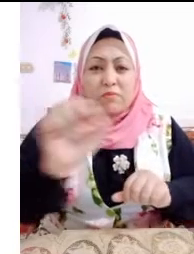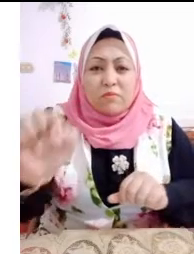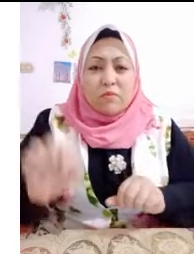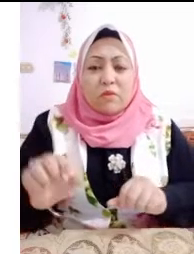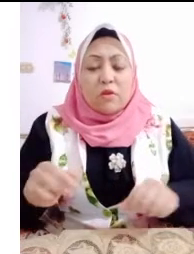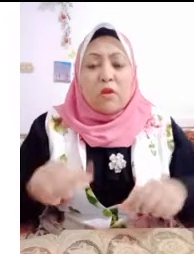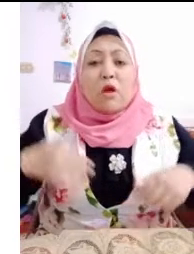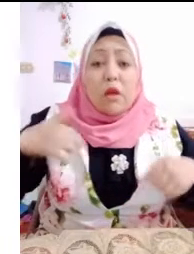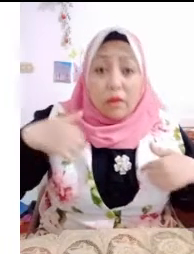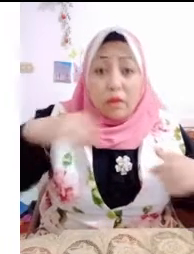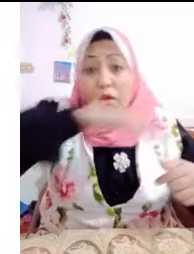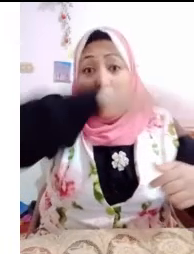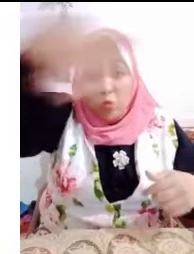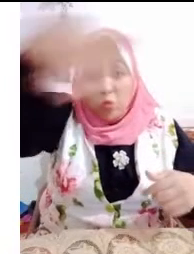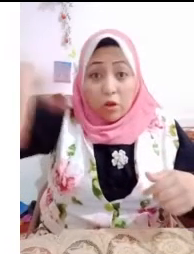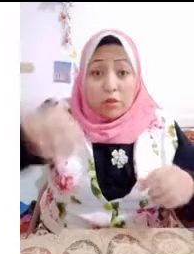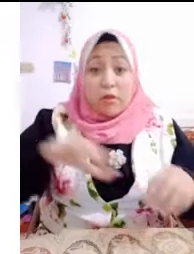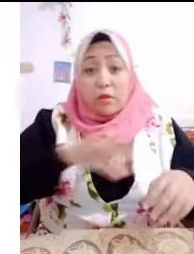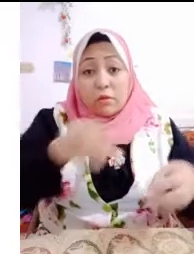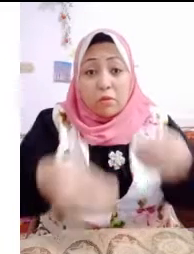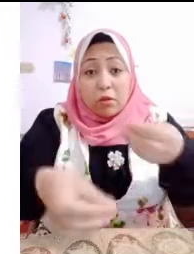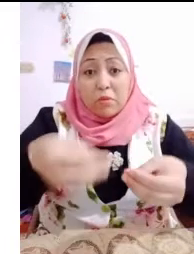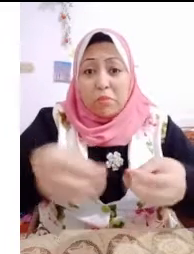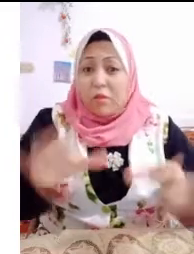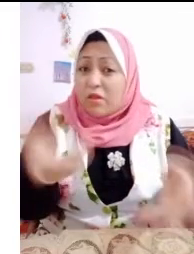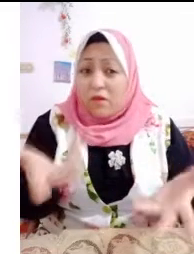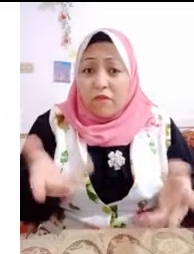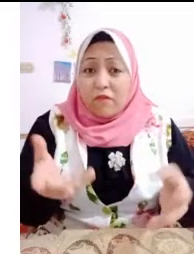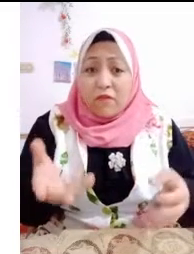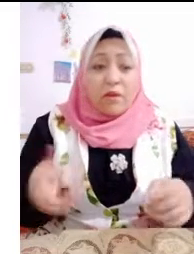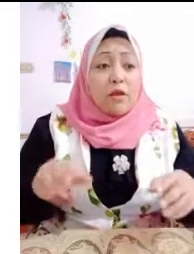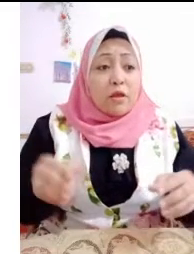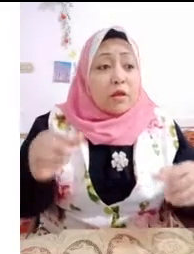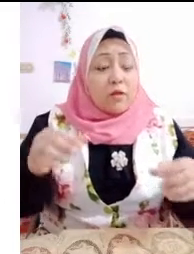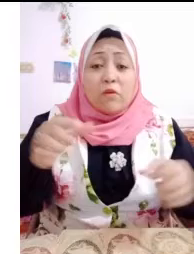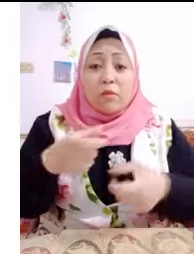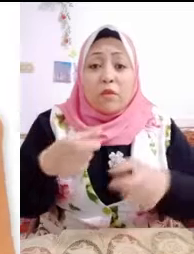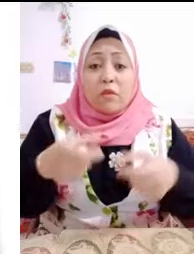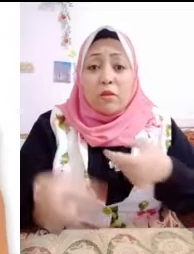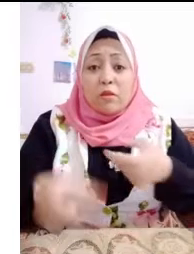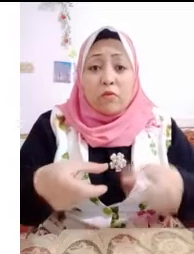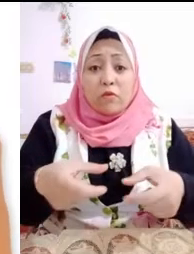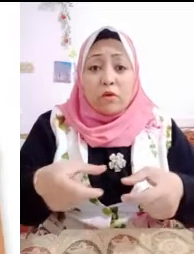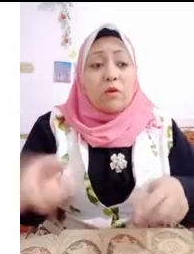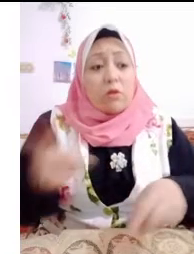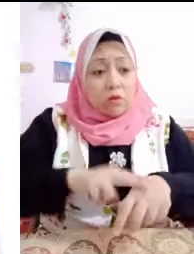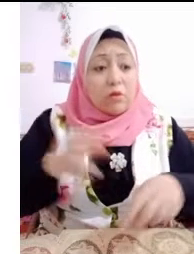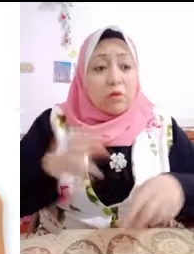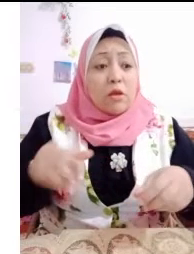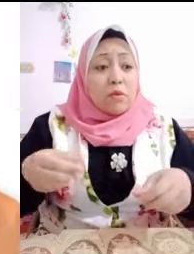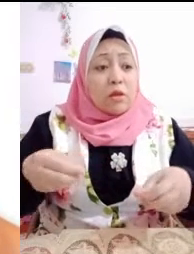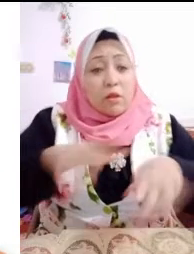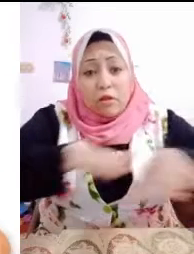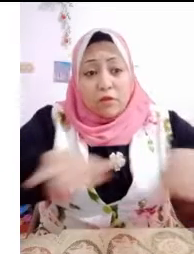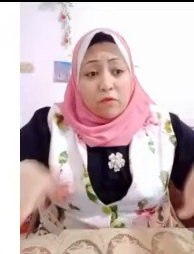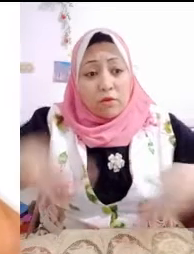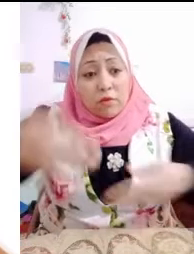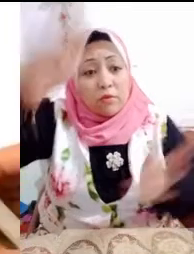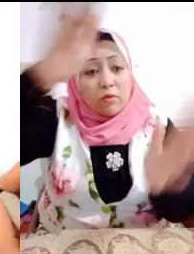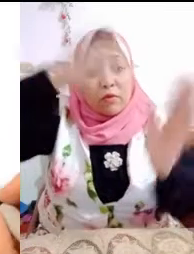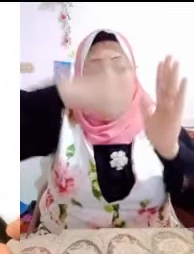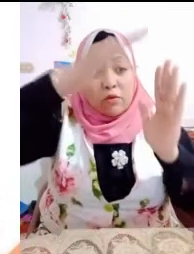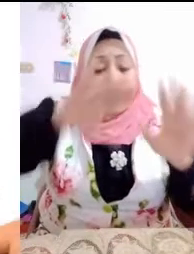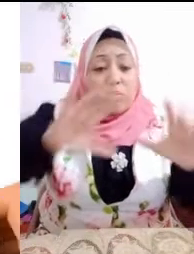Microplastics. We are surrounded by plastic. Plastic is used in electronics, packaging, surface materials,